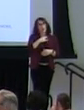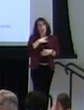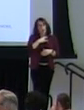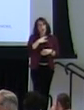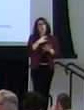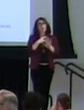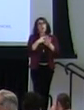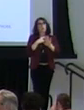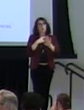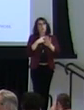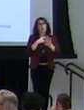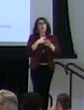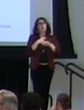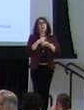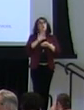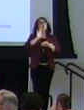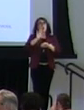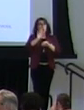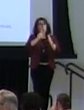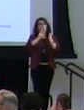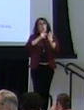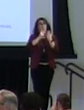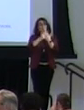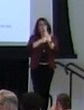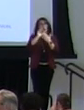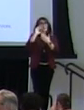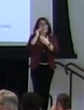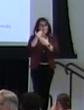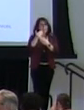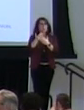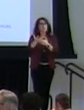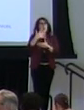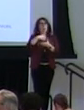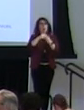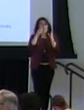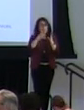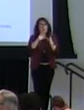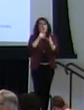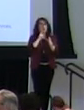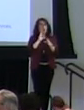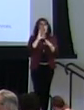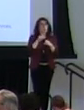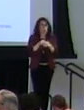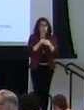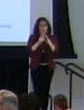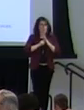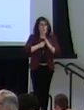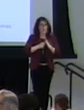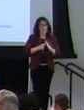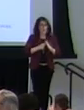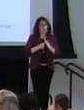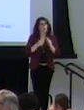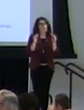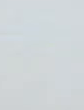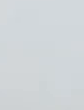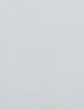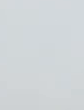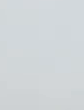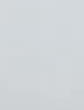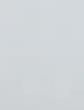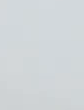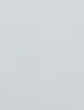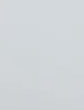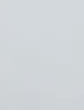hearing is that they're engaged at the beginning. As more challenging as that is for those of us that are, quote,